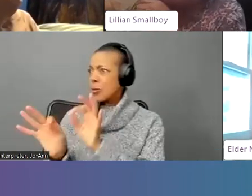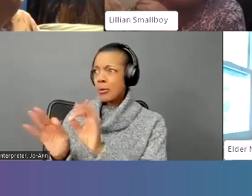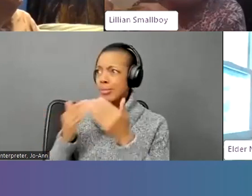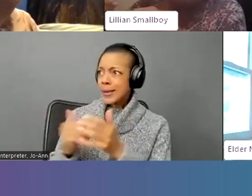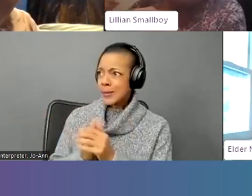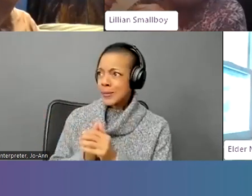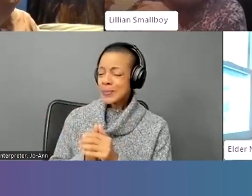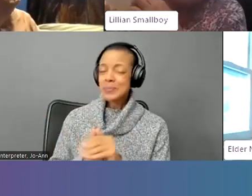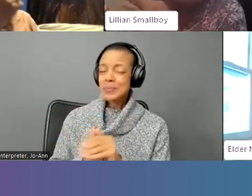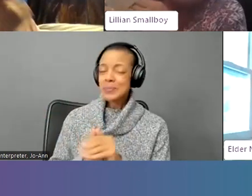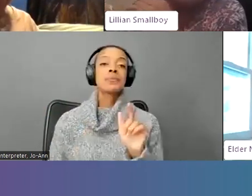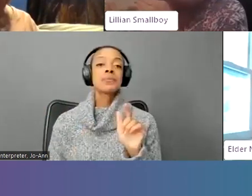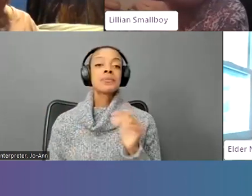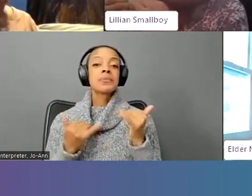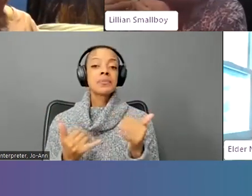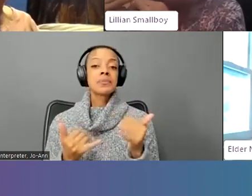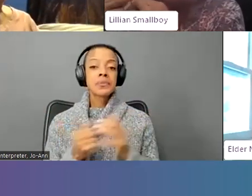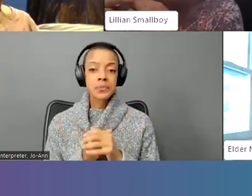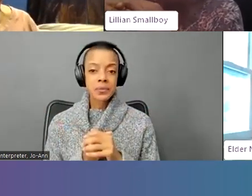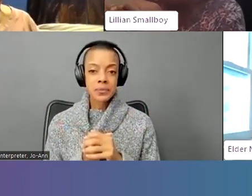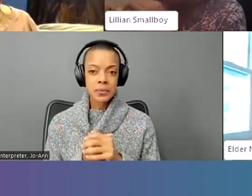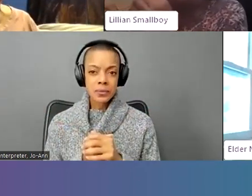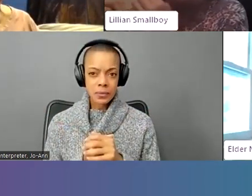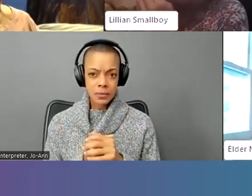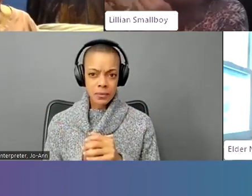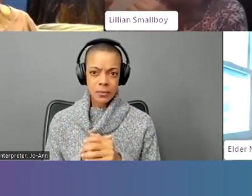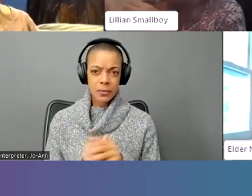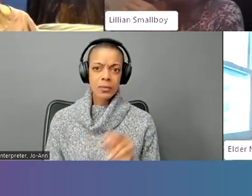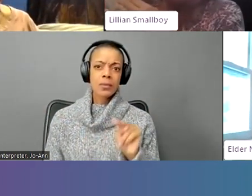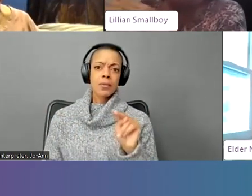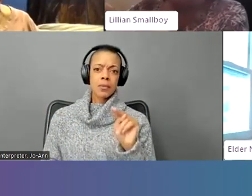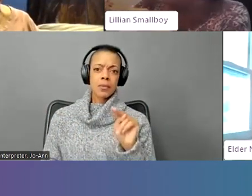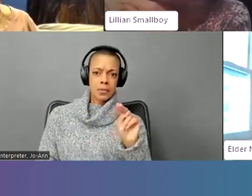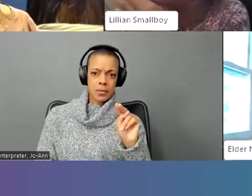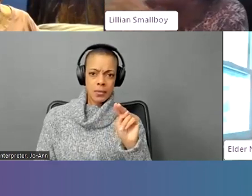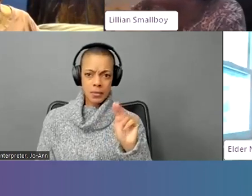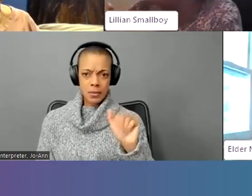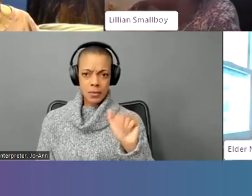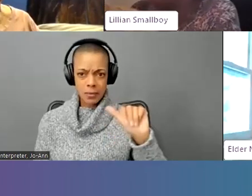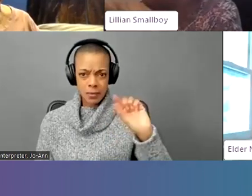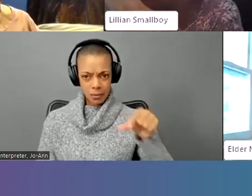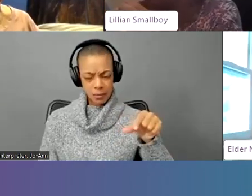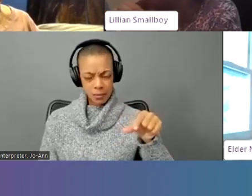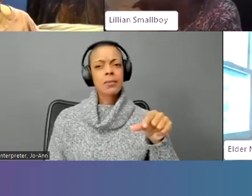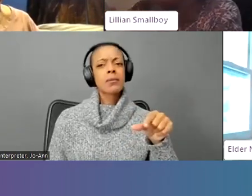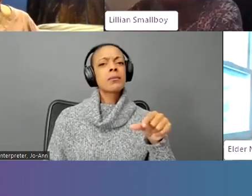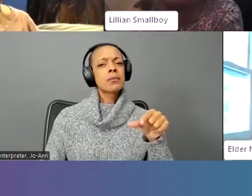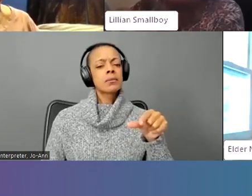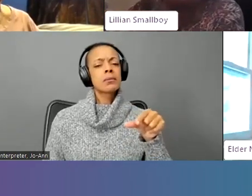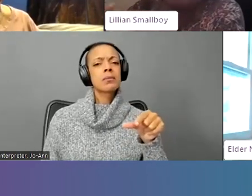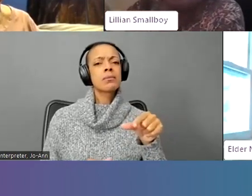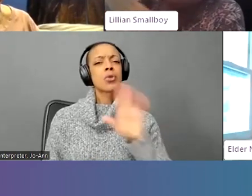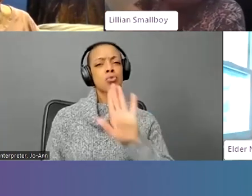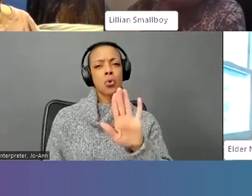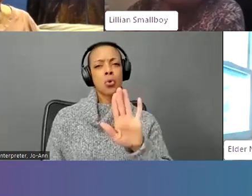And Naulaq, basically the same question, like when is it appropriate from your